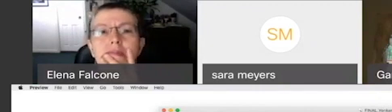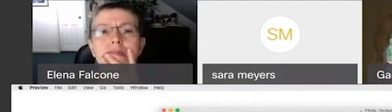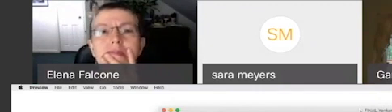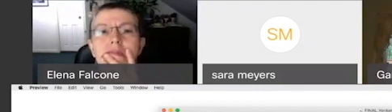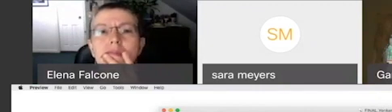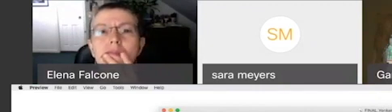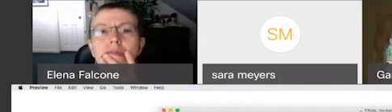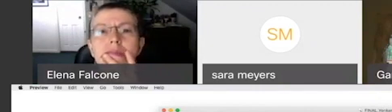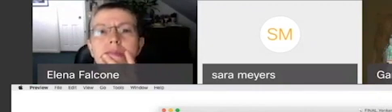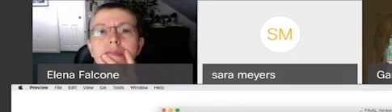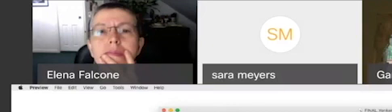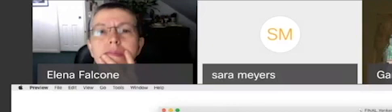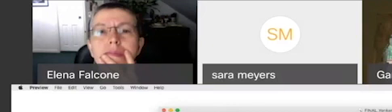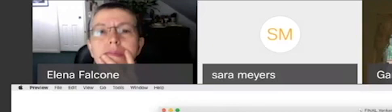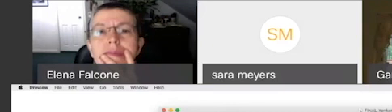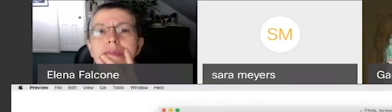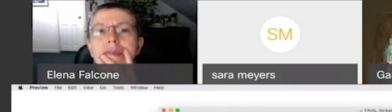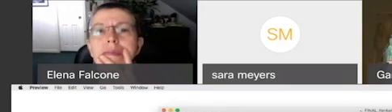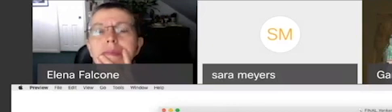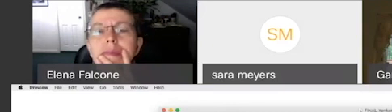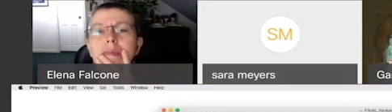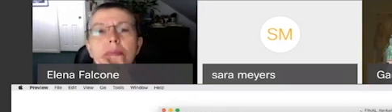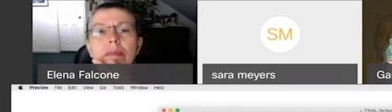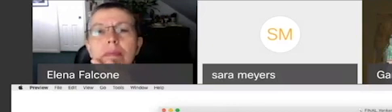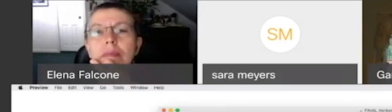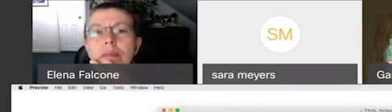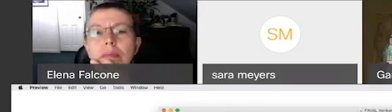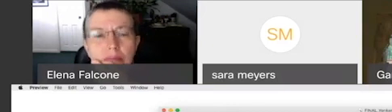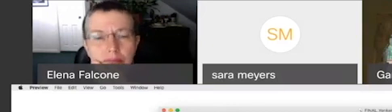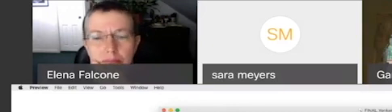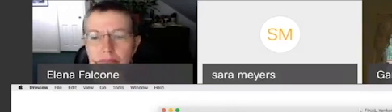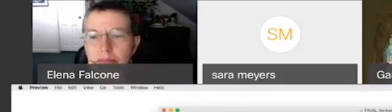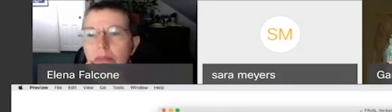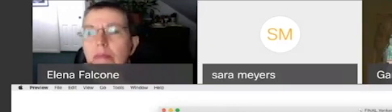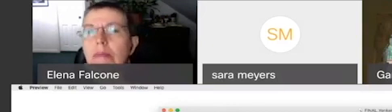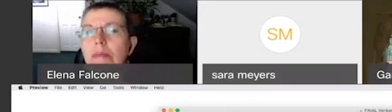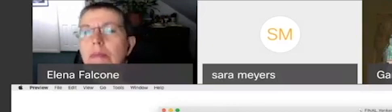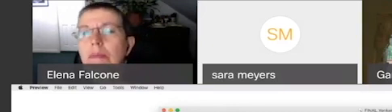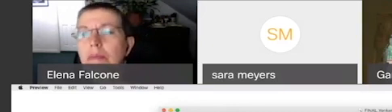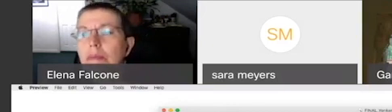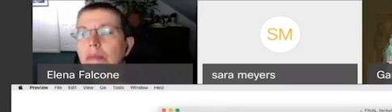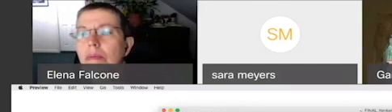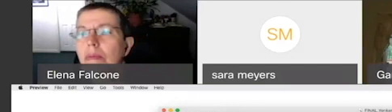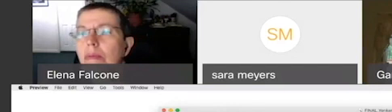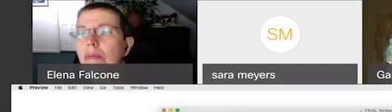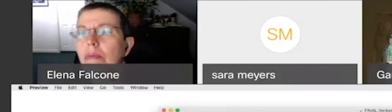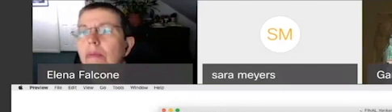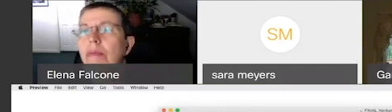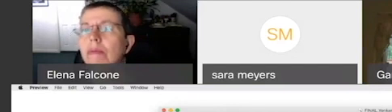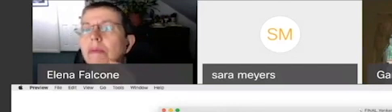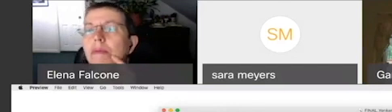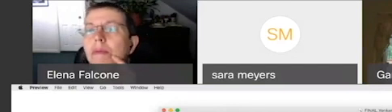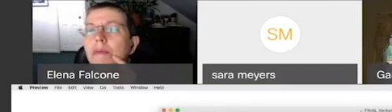area. Right now it's $12,805, all right? That's the number that they would use. So if you transferred, if you gifted